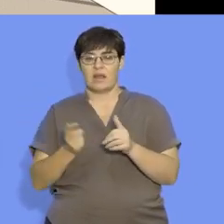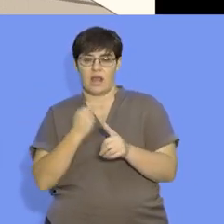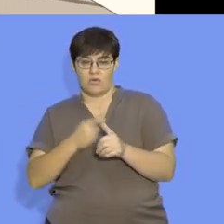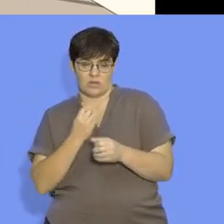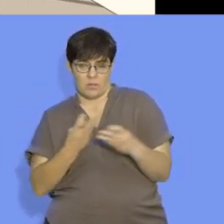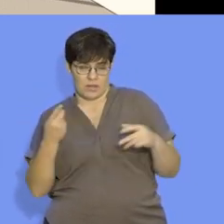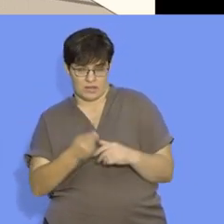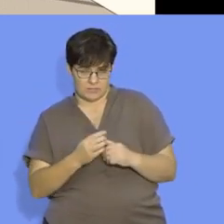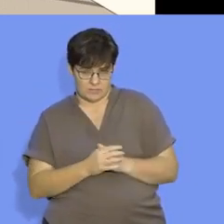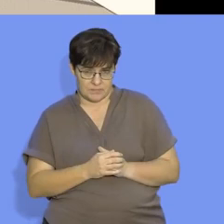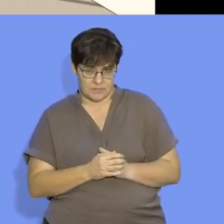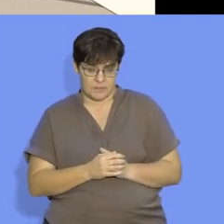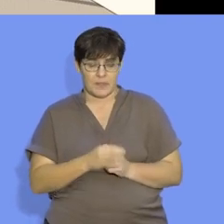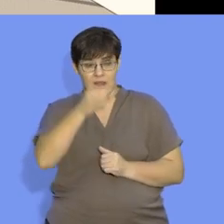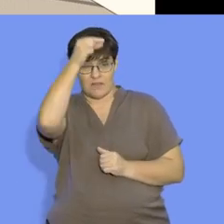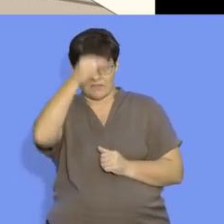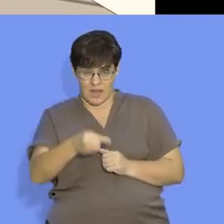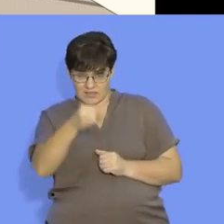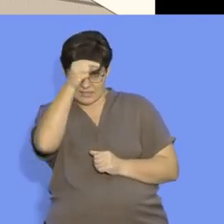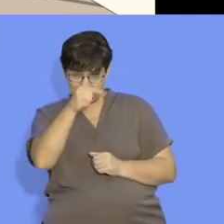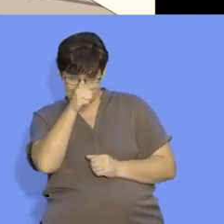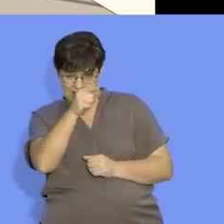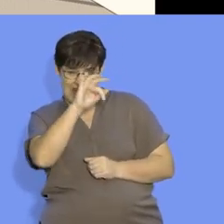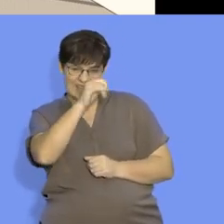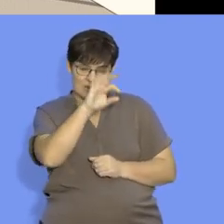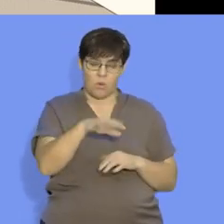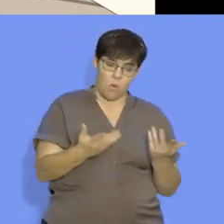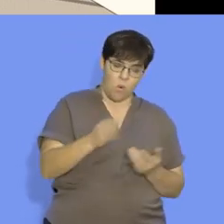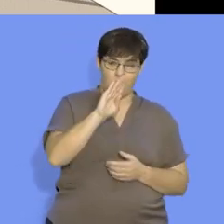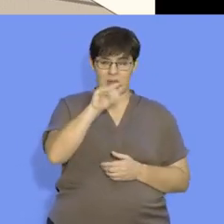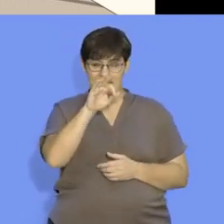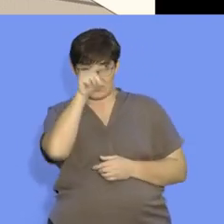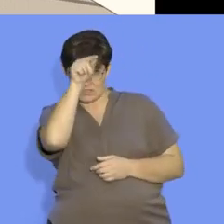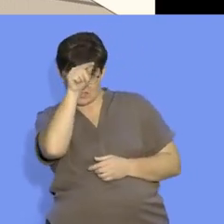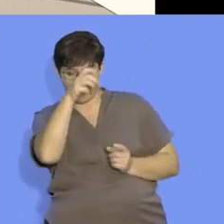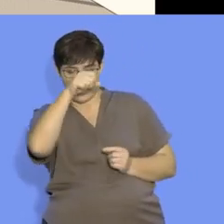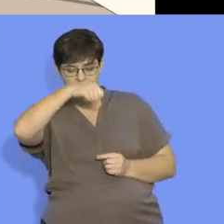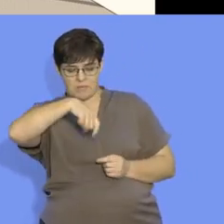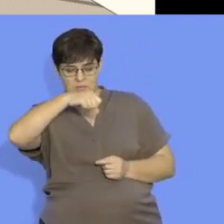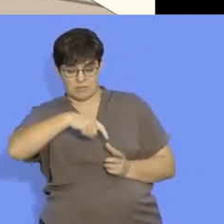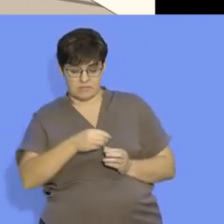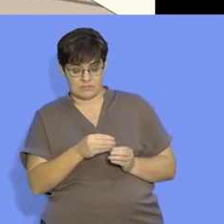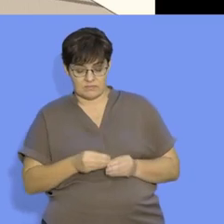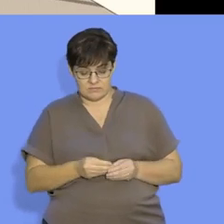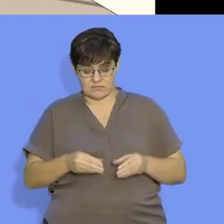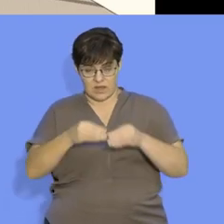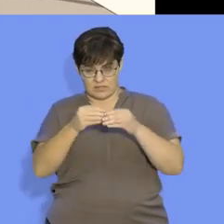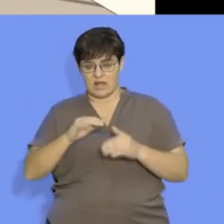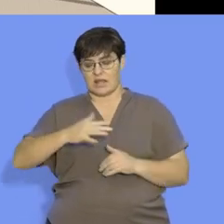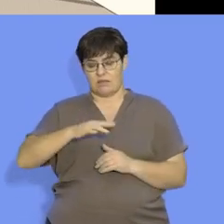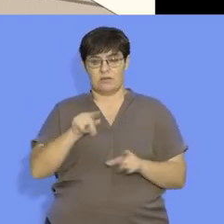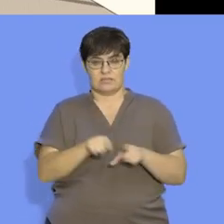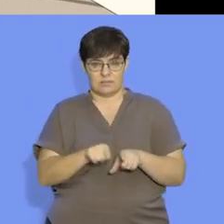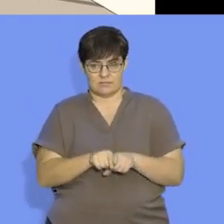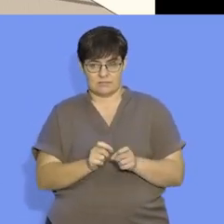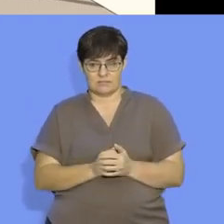quantify, the volume of whatever is in the burette, be it the acid or the base. And then we've got our conical flask,